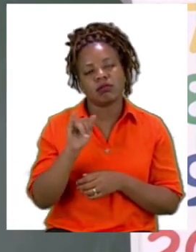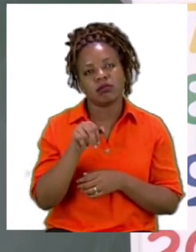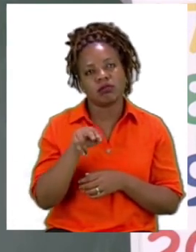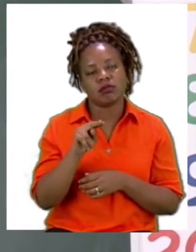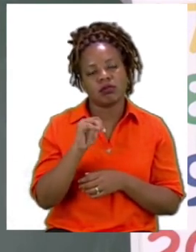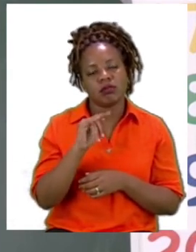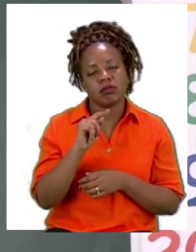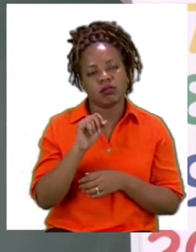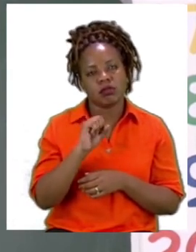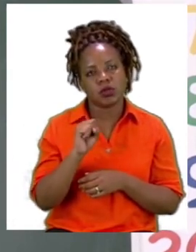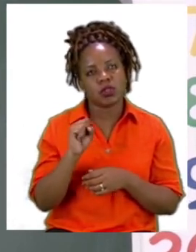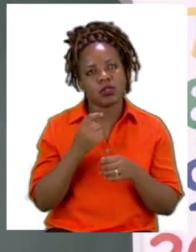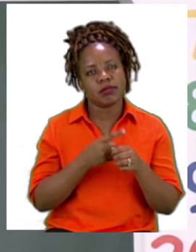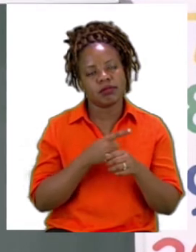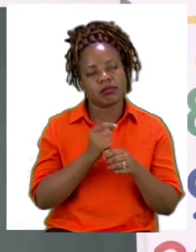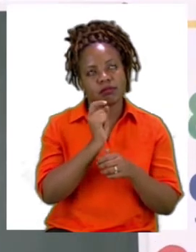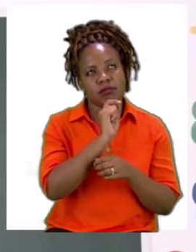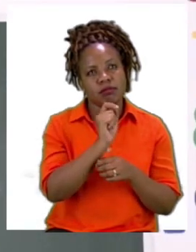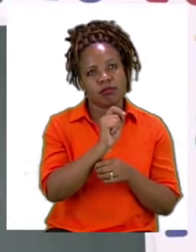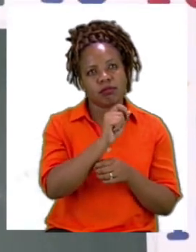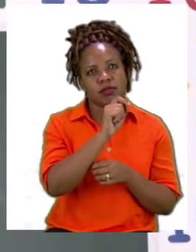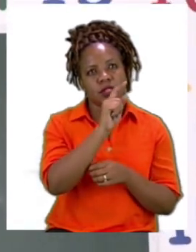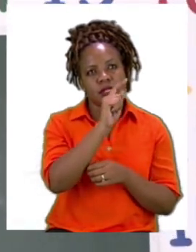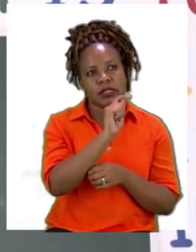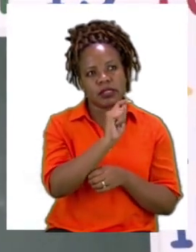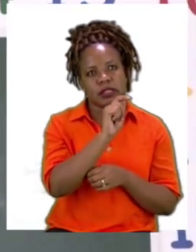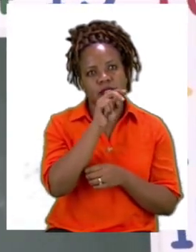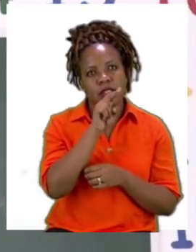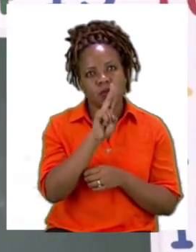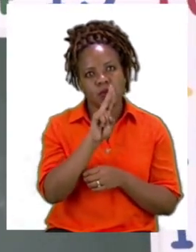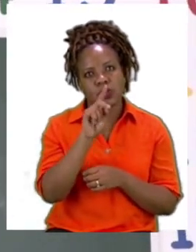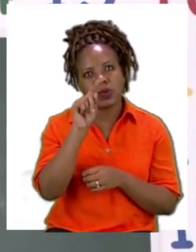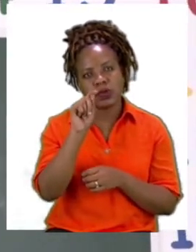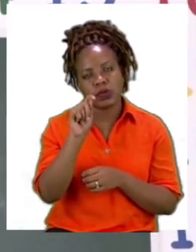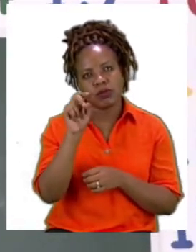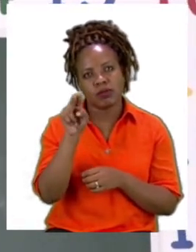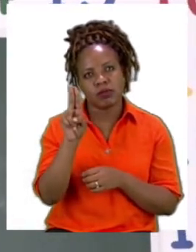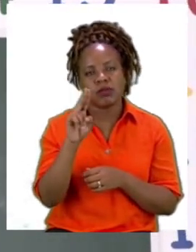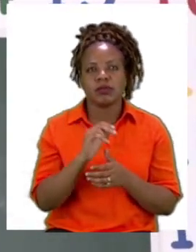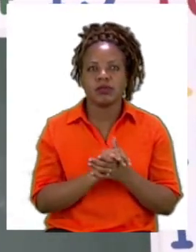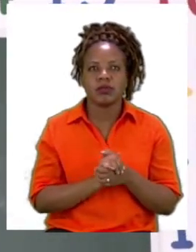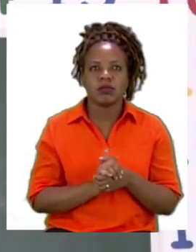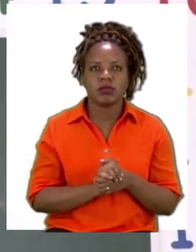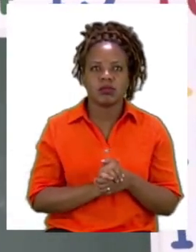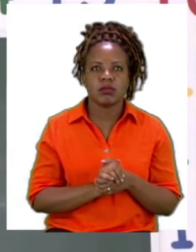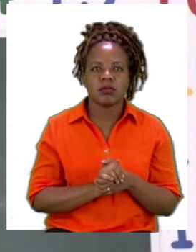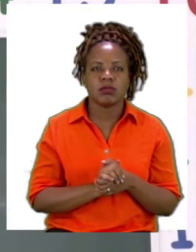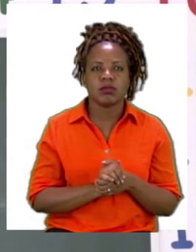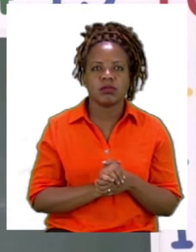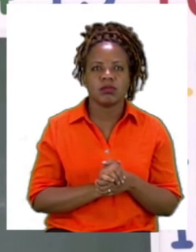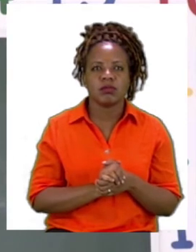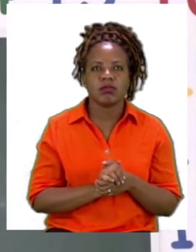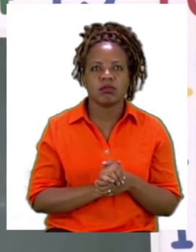by labeling our tens. There they are. And first 10 is